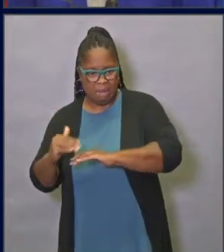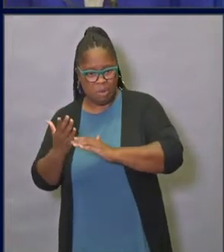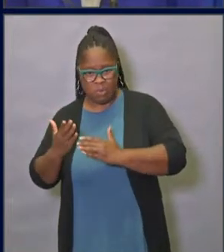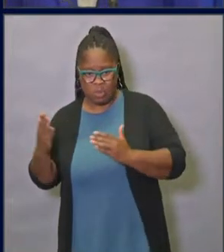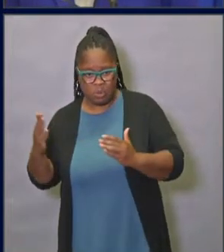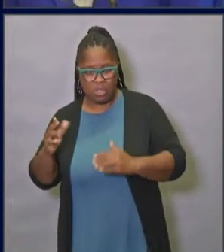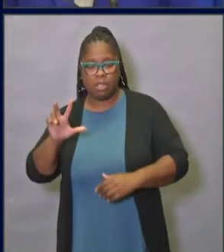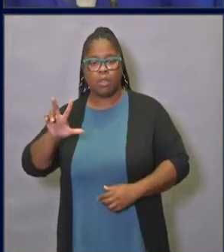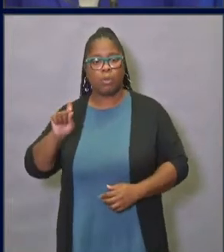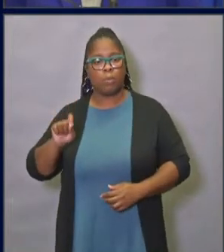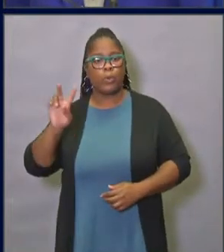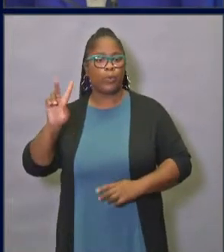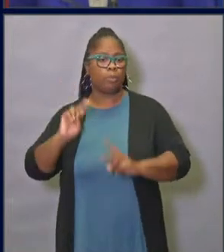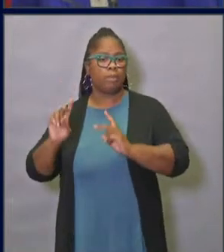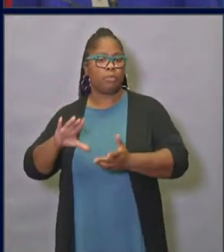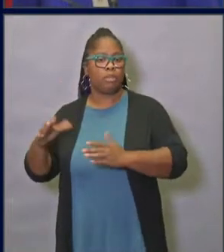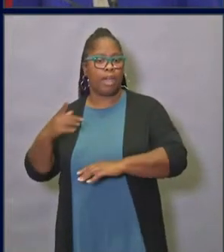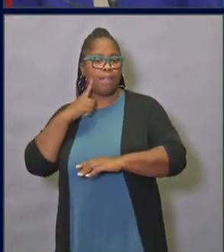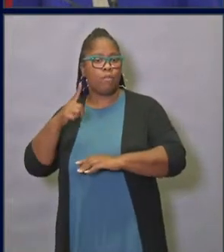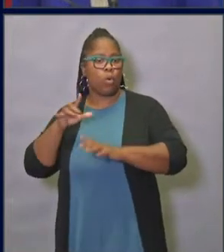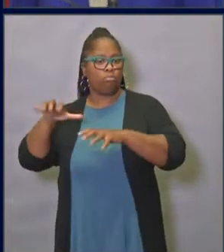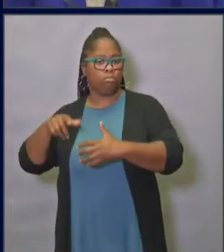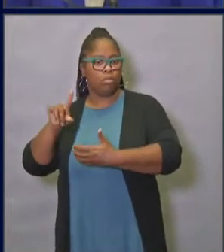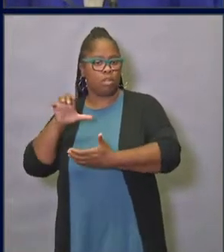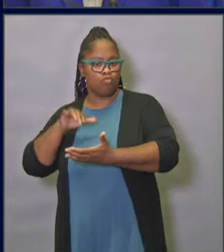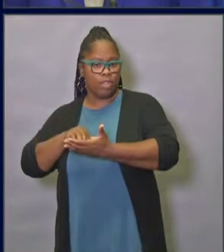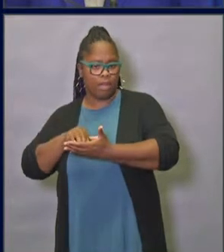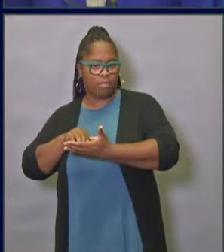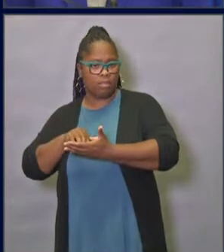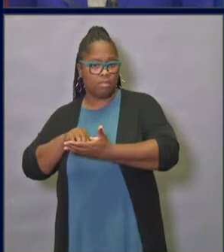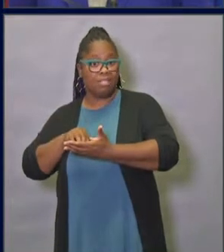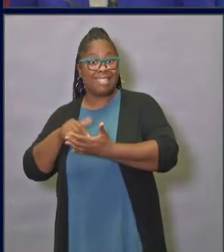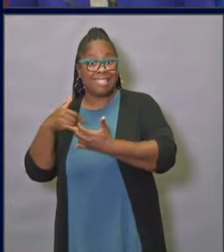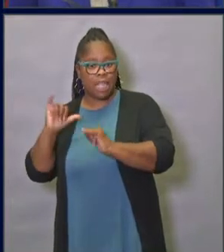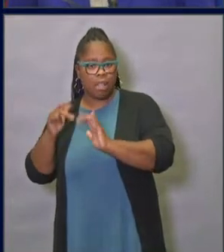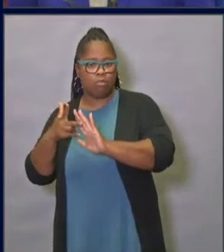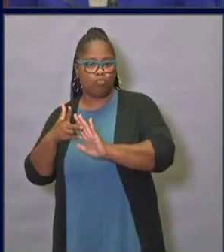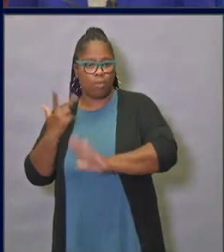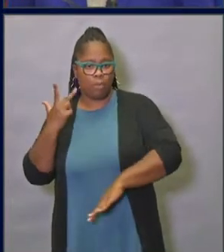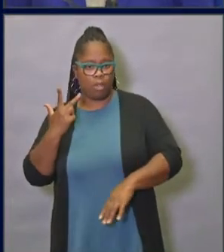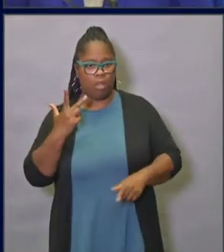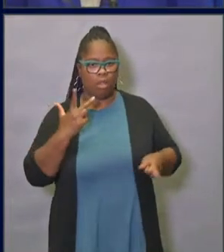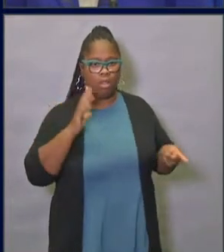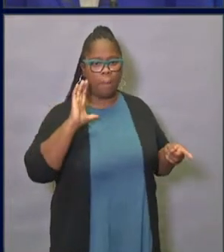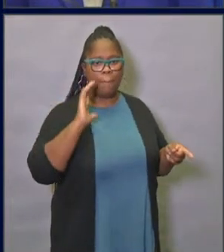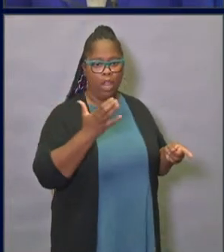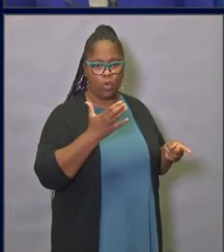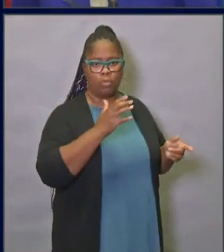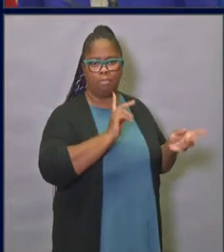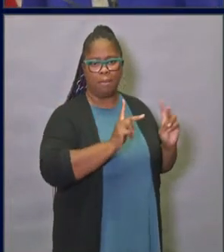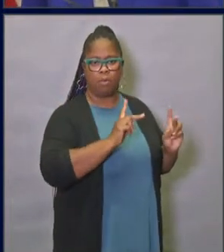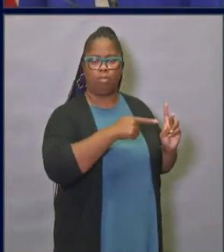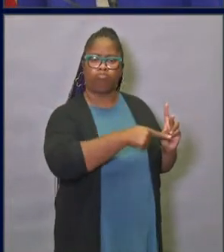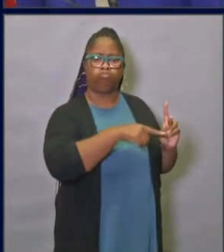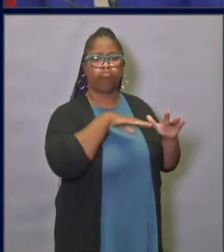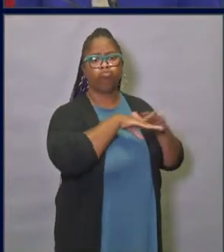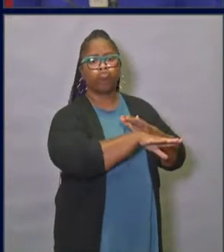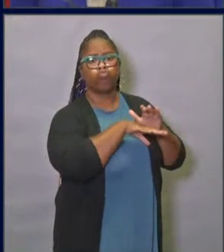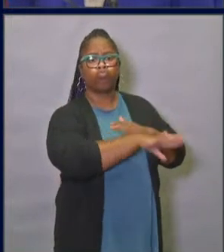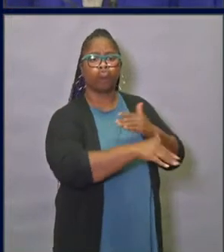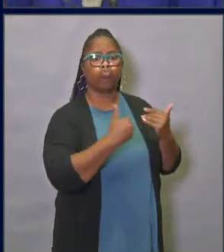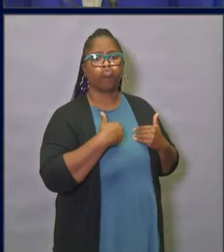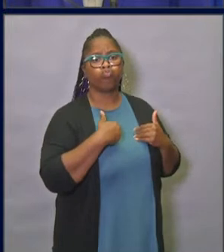was 3.2 deaths per 100,000 people, which remains more than 3 times the rate of people living in the highest